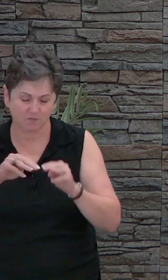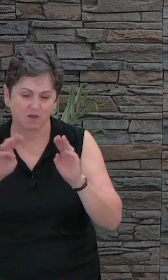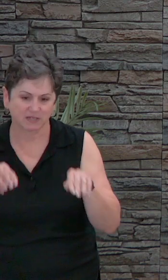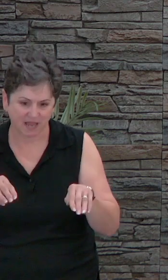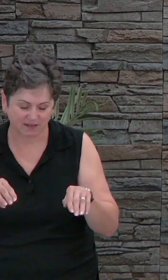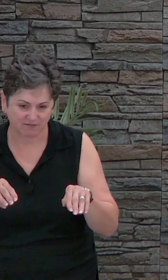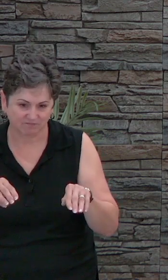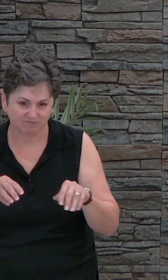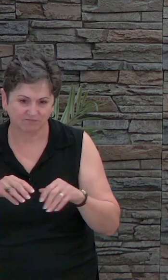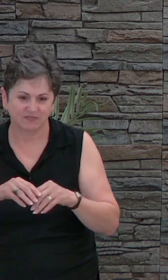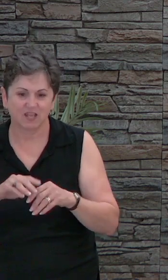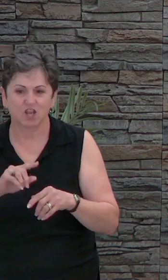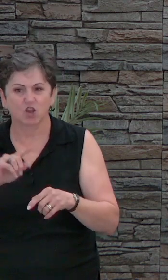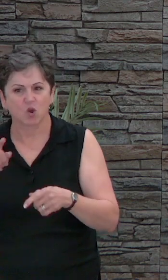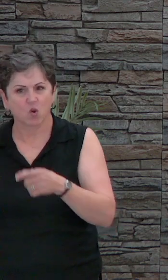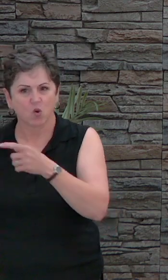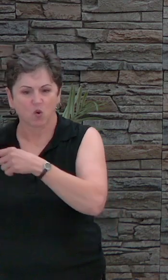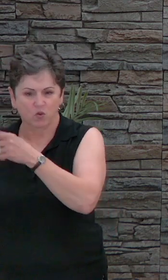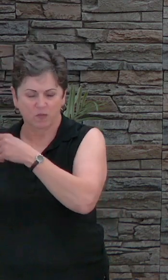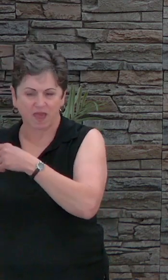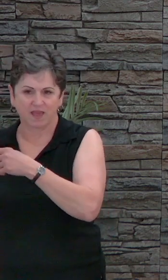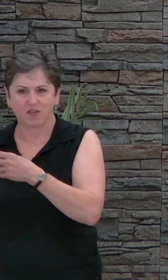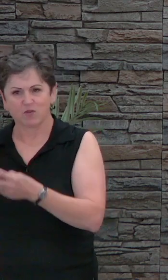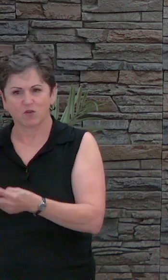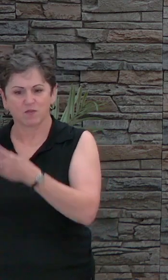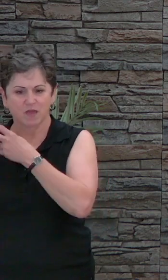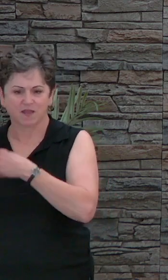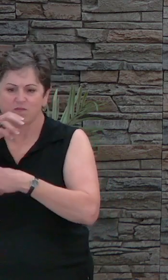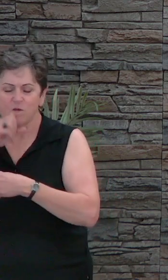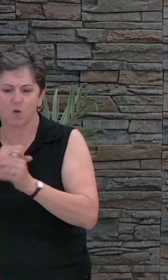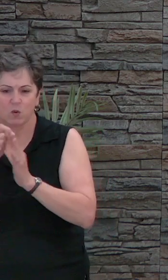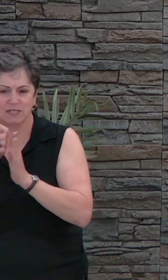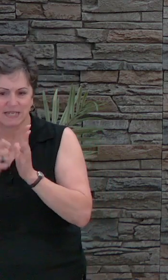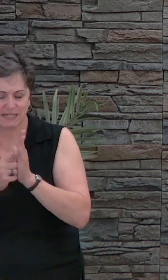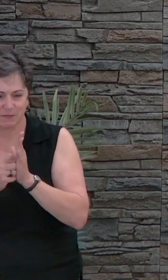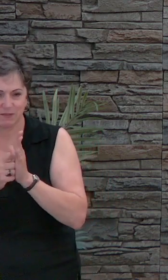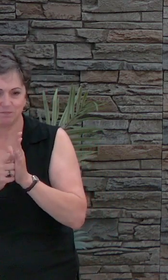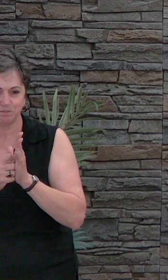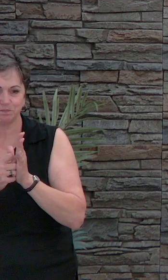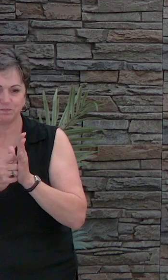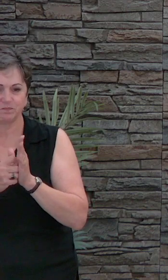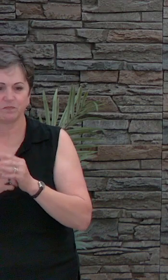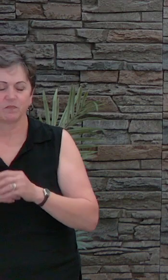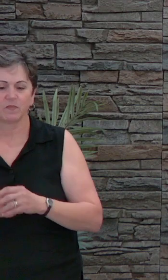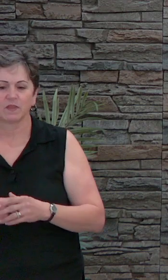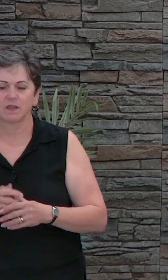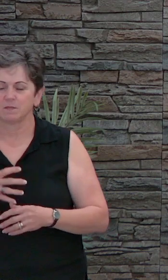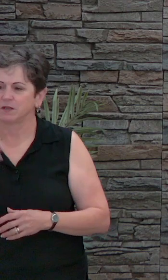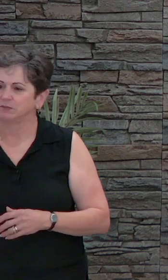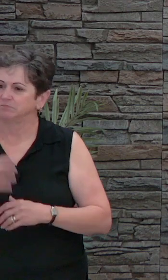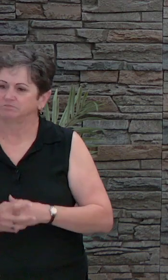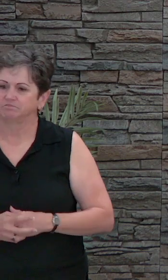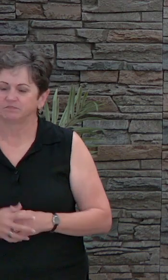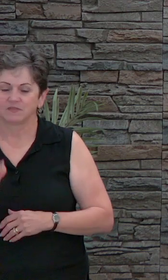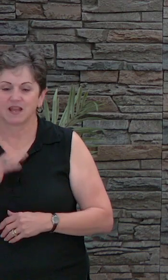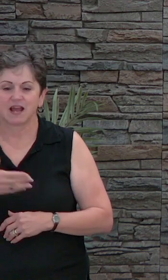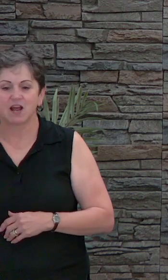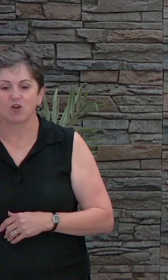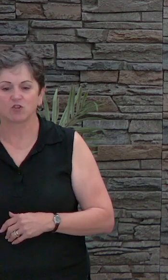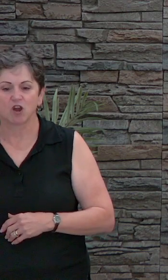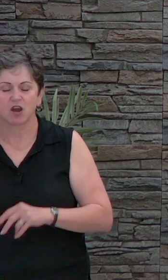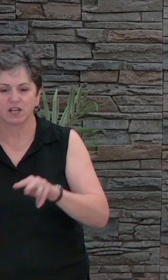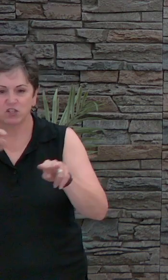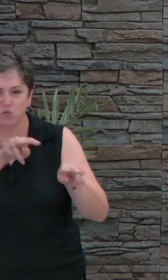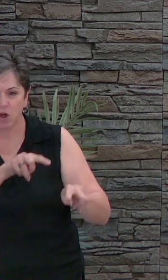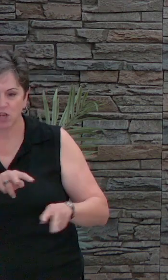Montana. It goes, you know, as you think back into the Old Testament and such, my goodness, our God has watched